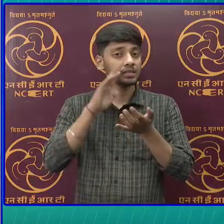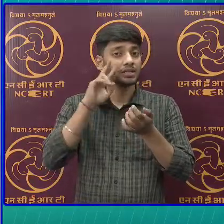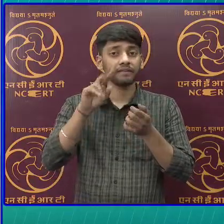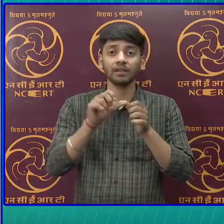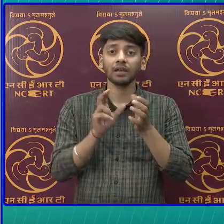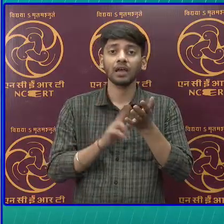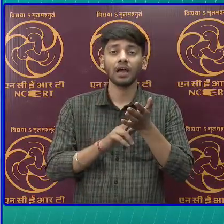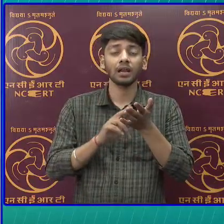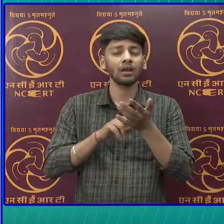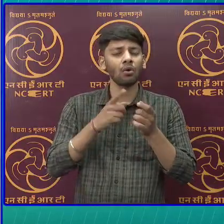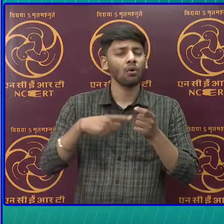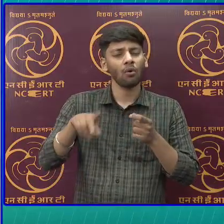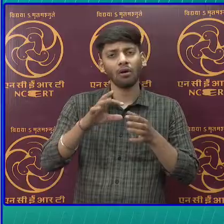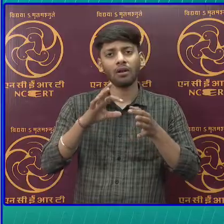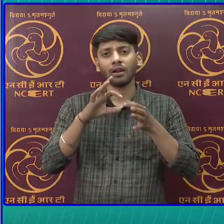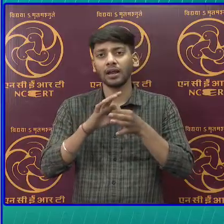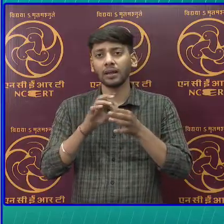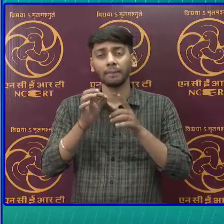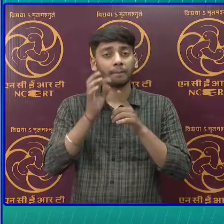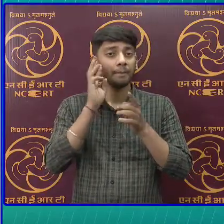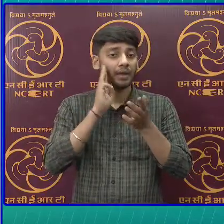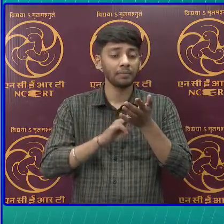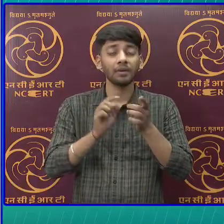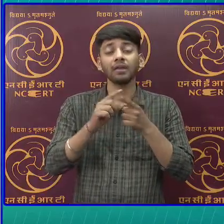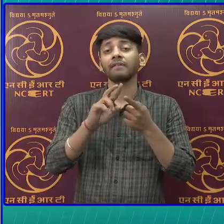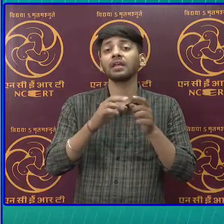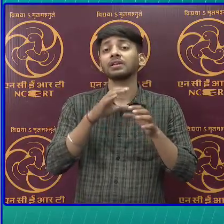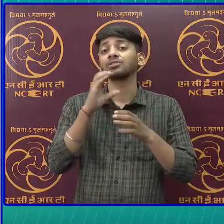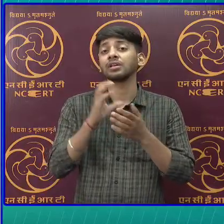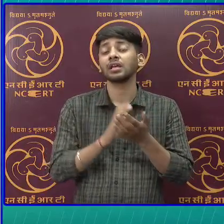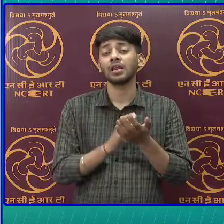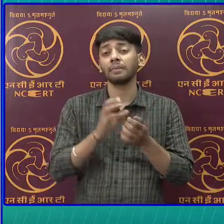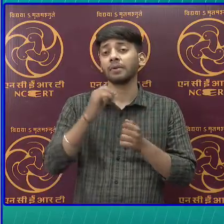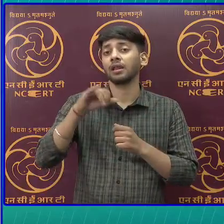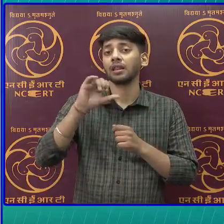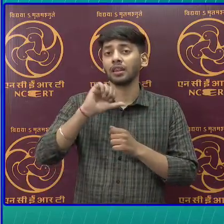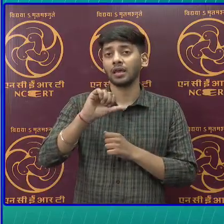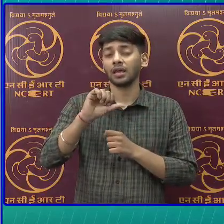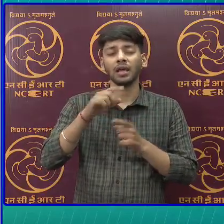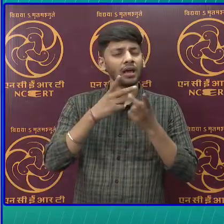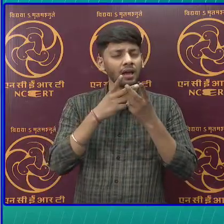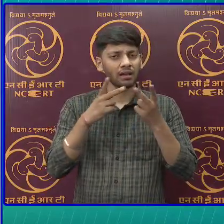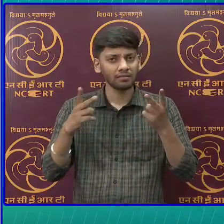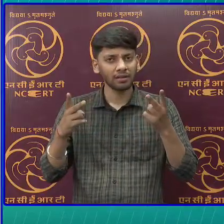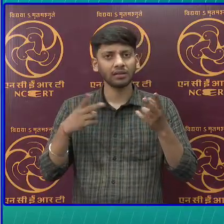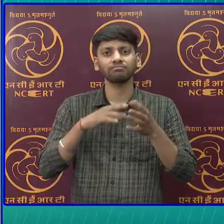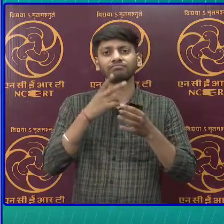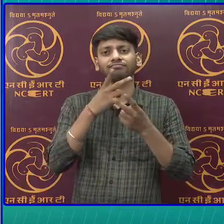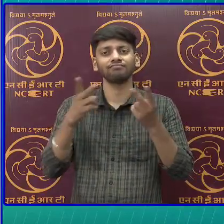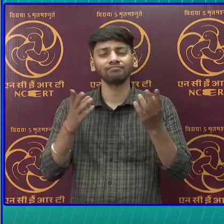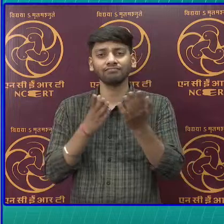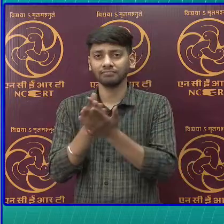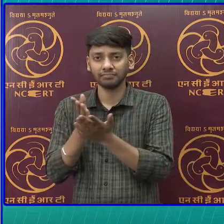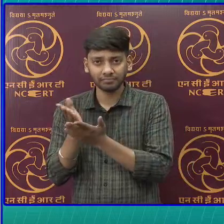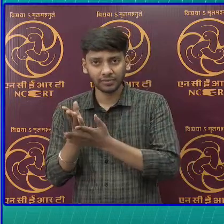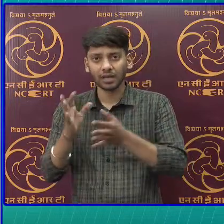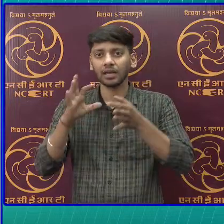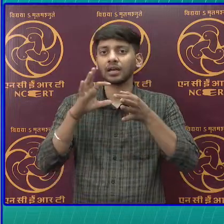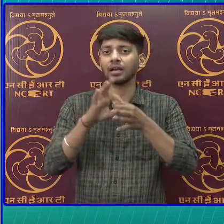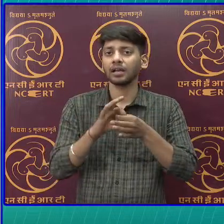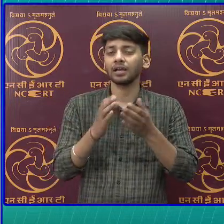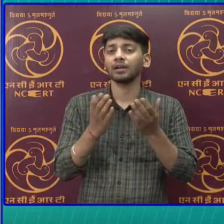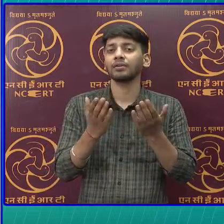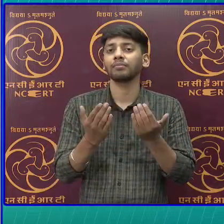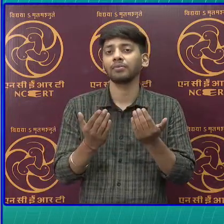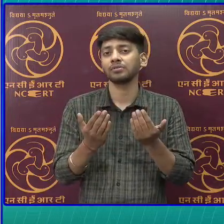you have all connected with us through PM eVidya channel number 9. And besides this, there are so many different mediums through which you all